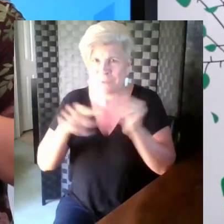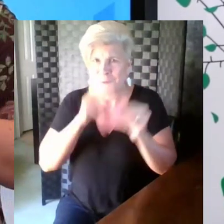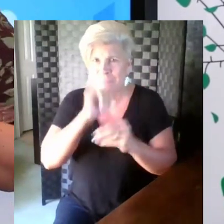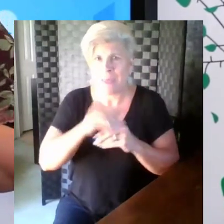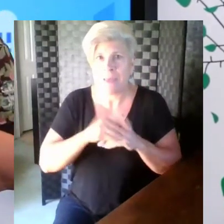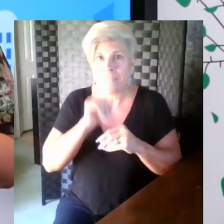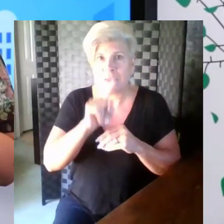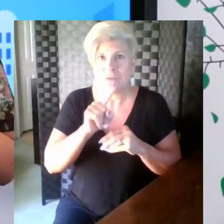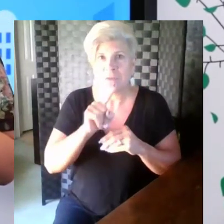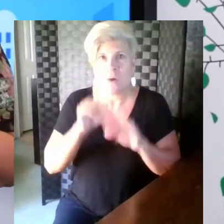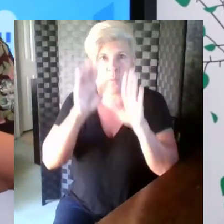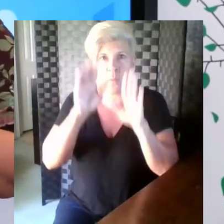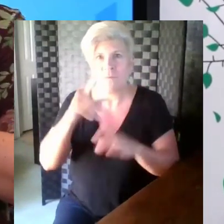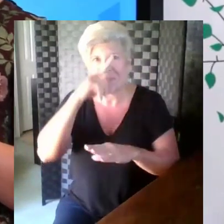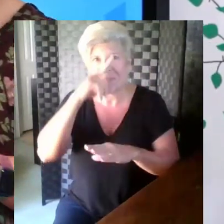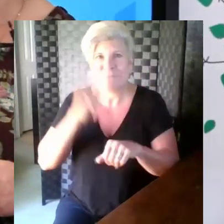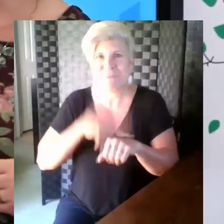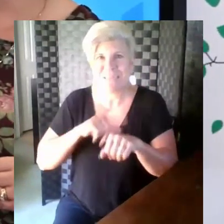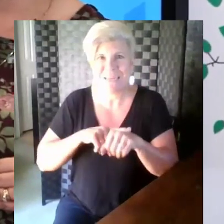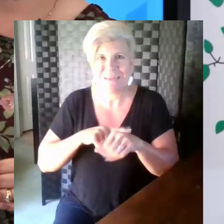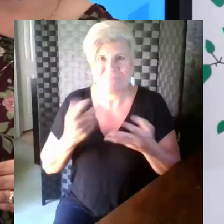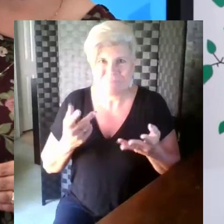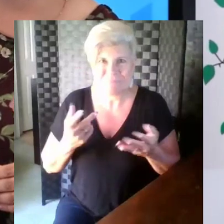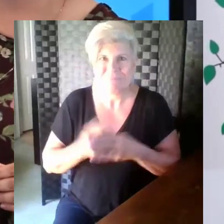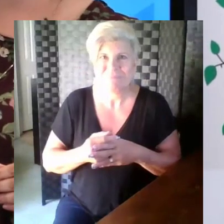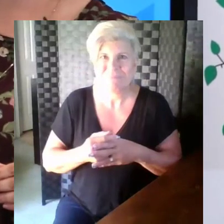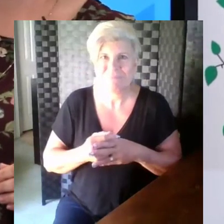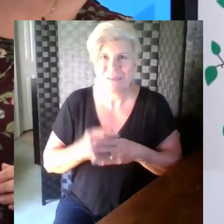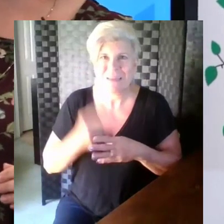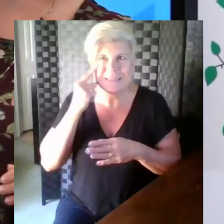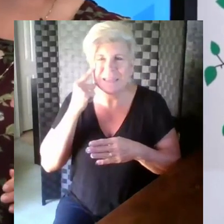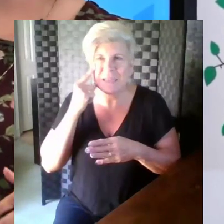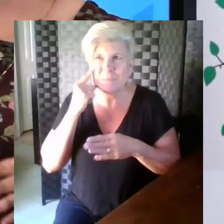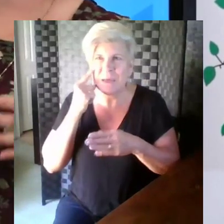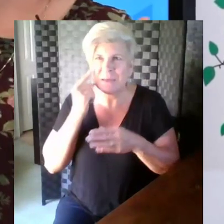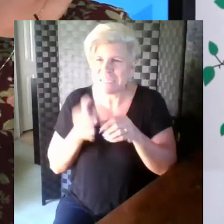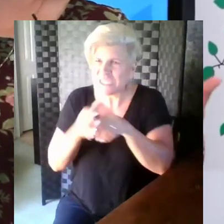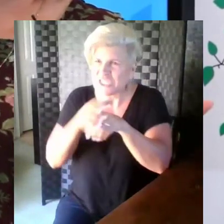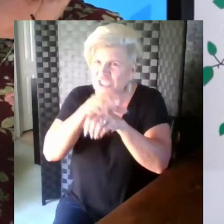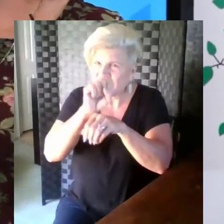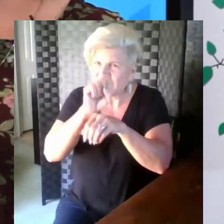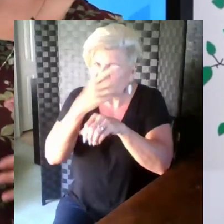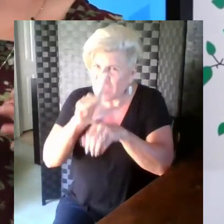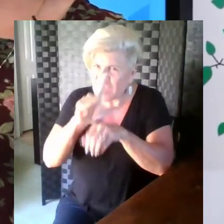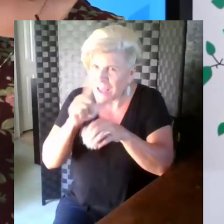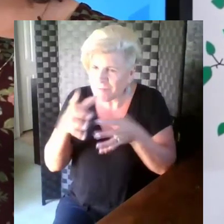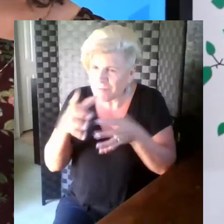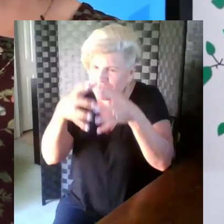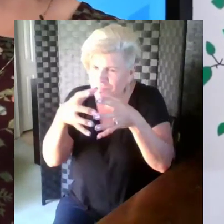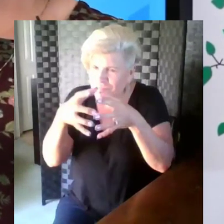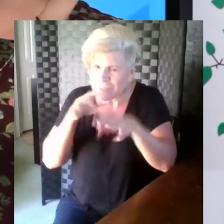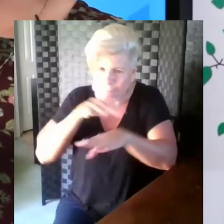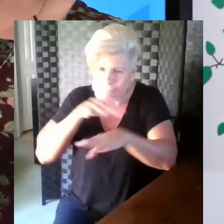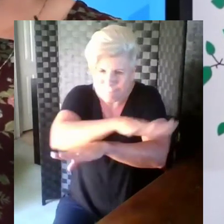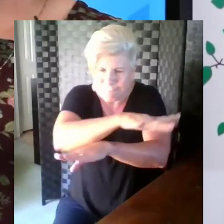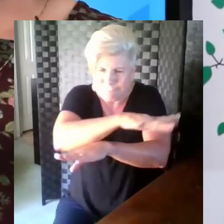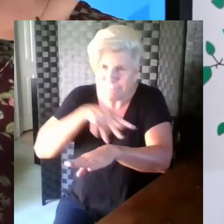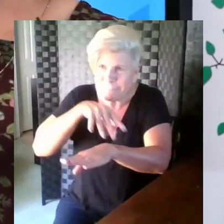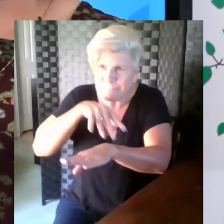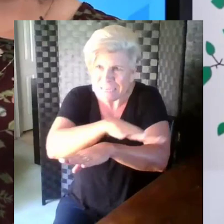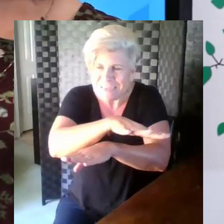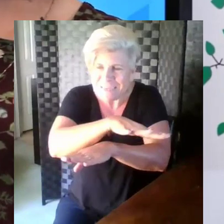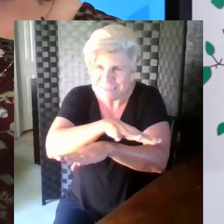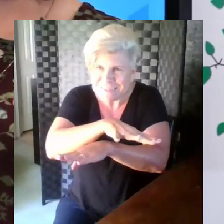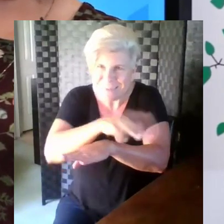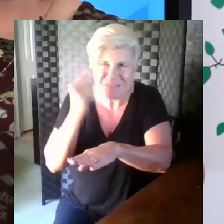This one is great for summertime, right? Because when we think of seashells, you think of the beach. That typically is what we think